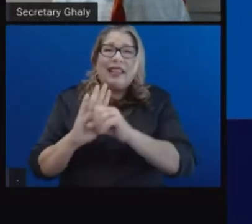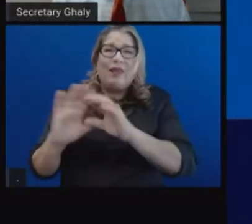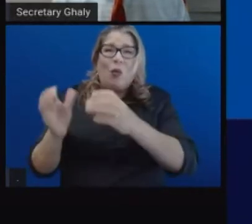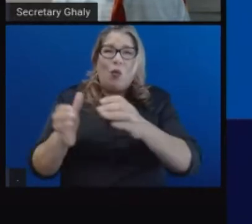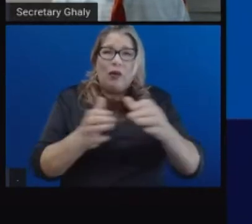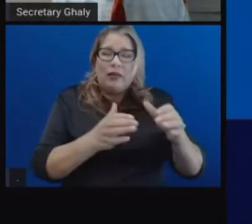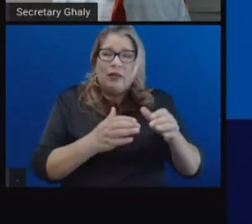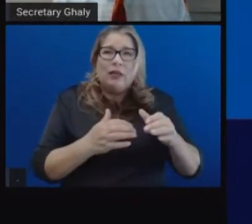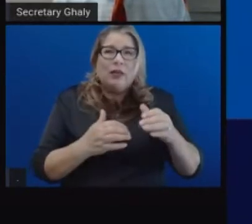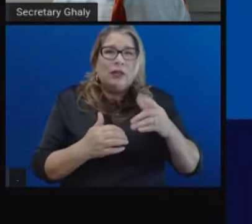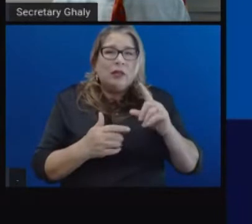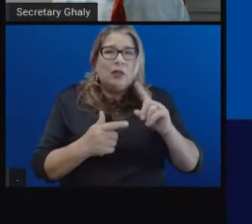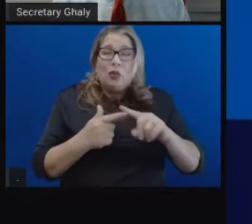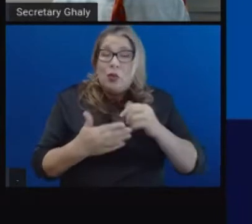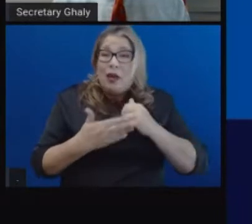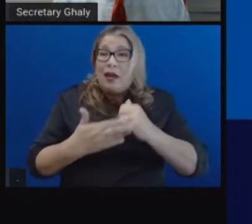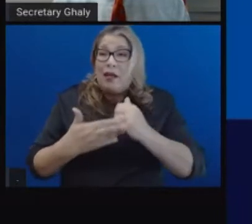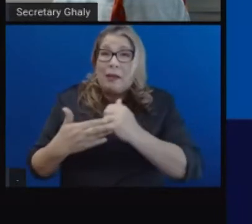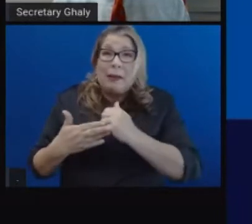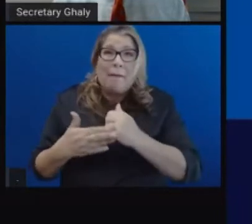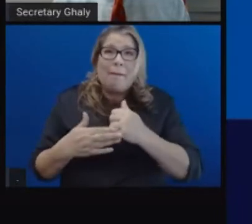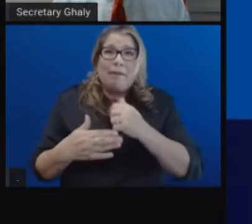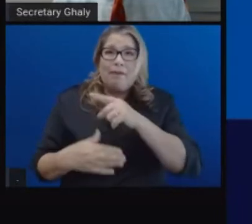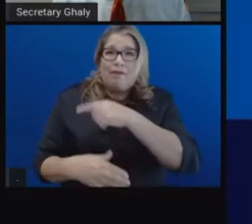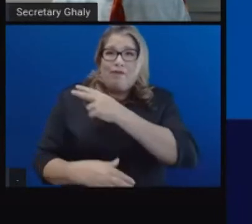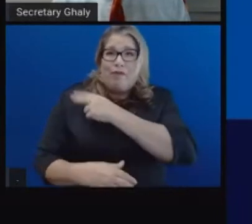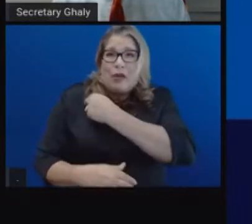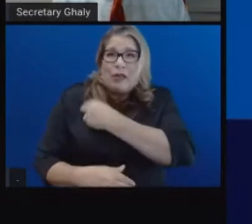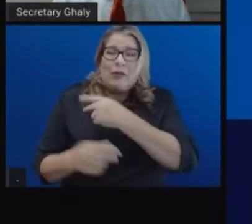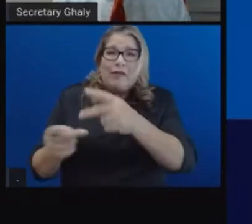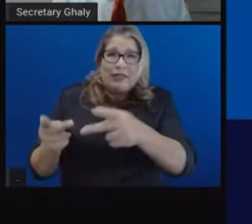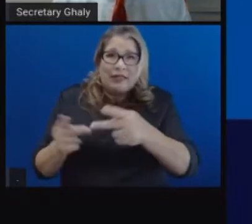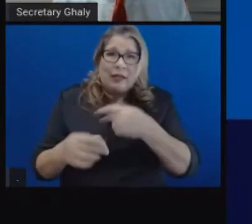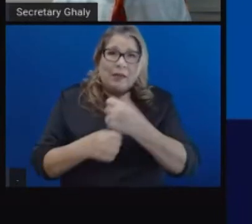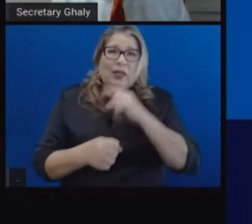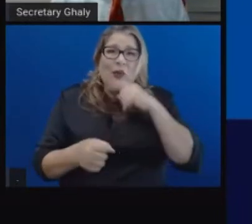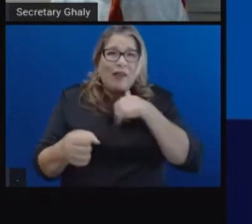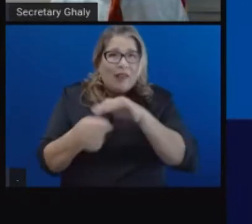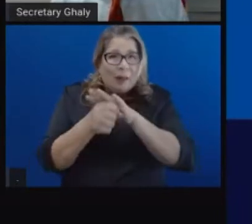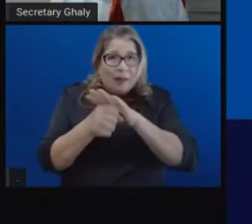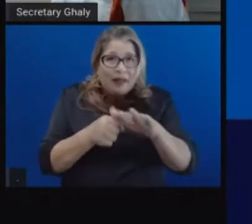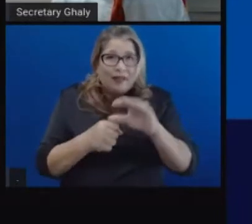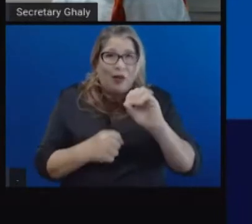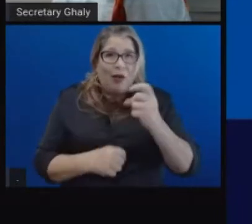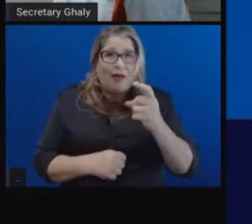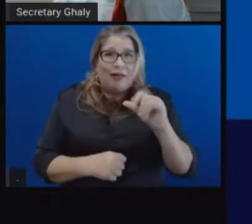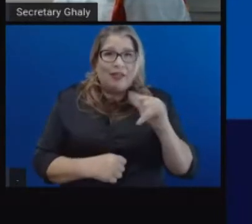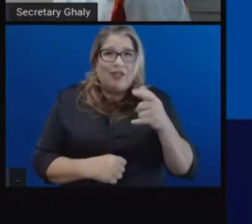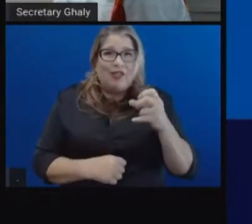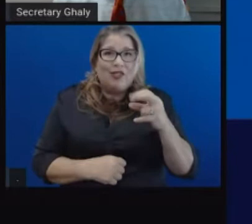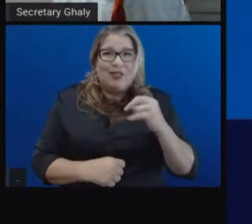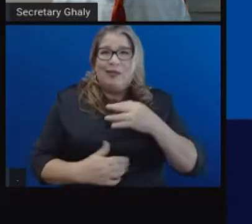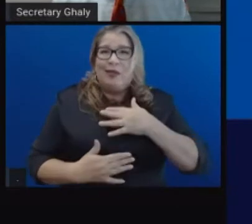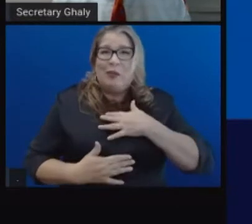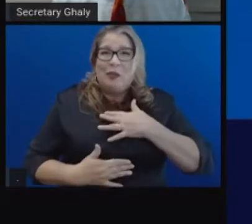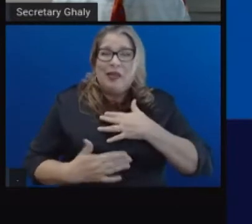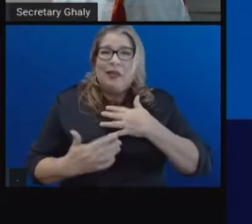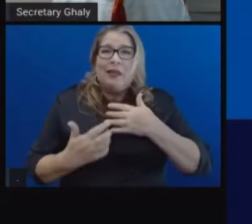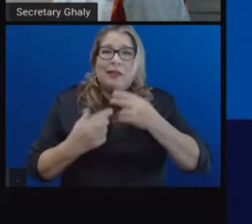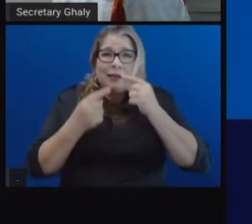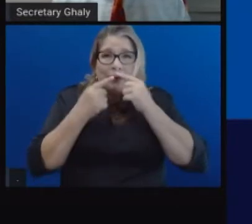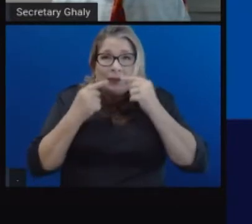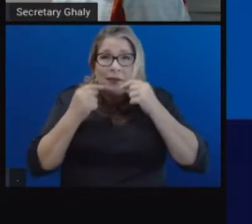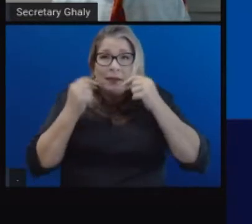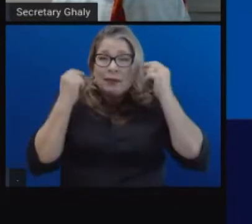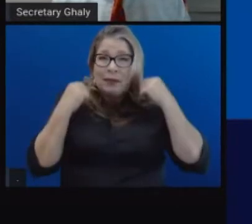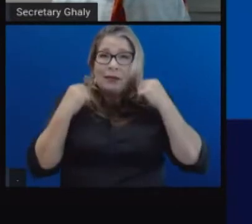them increase the availability of oxygen at a facility, making sure essentially the oxygen plumbing was